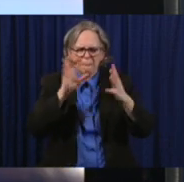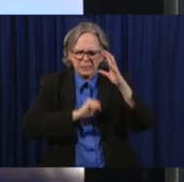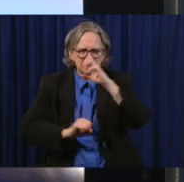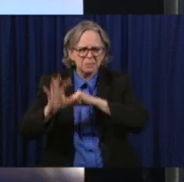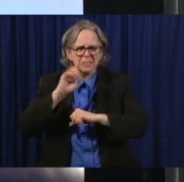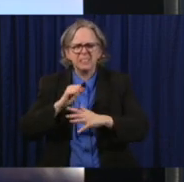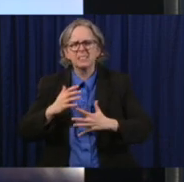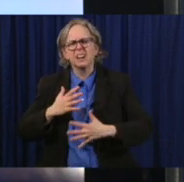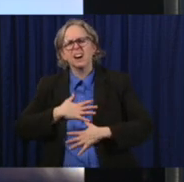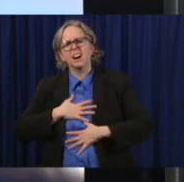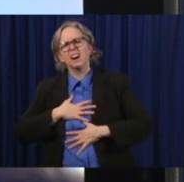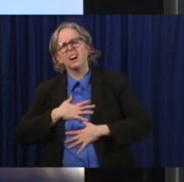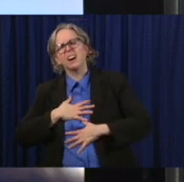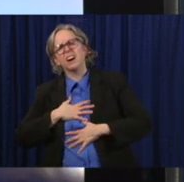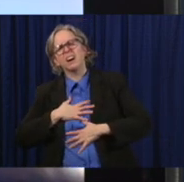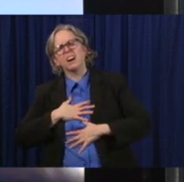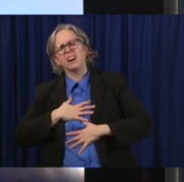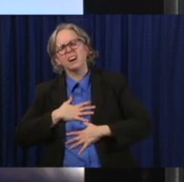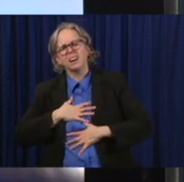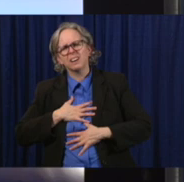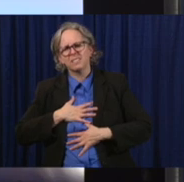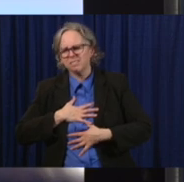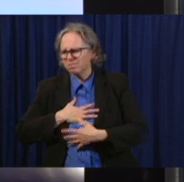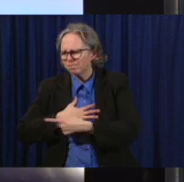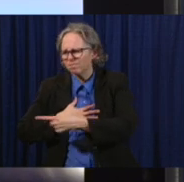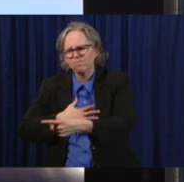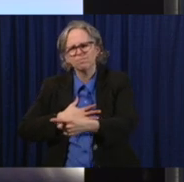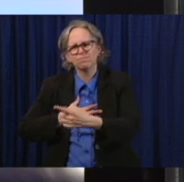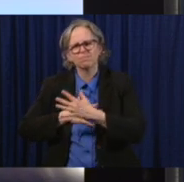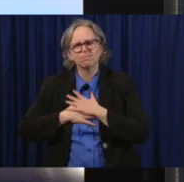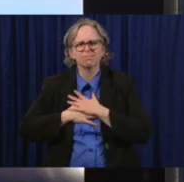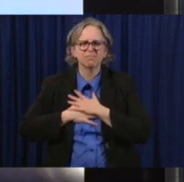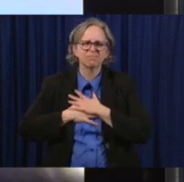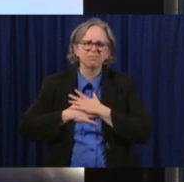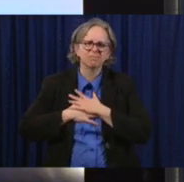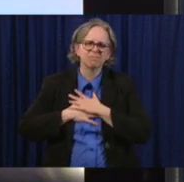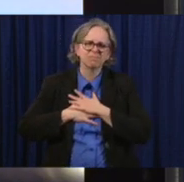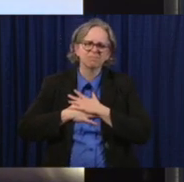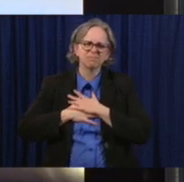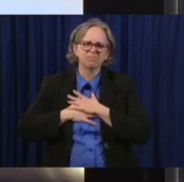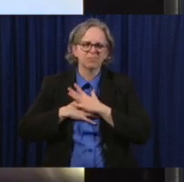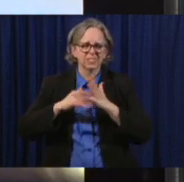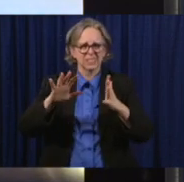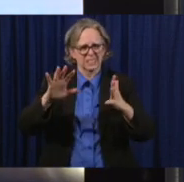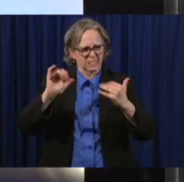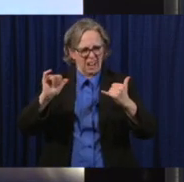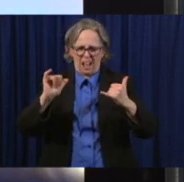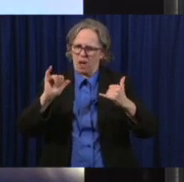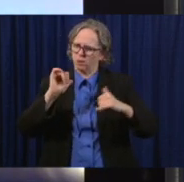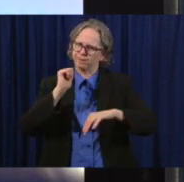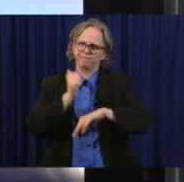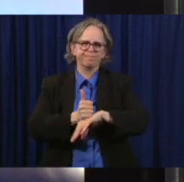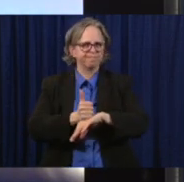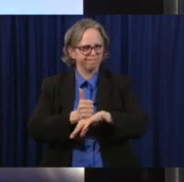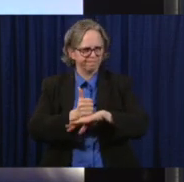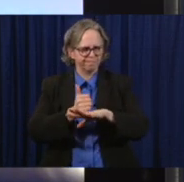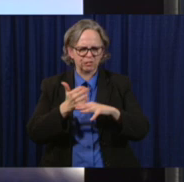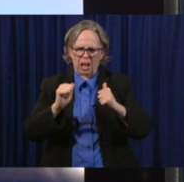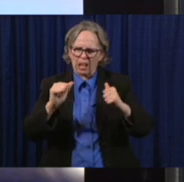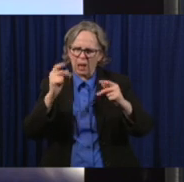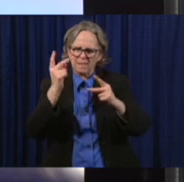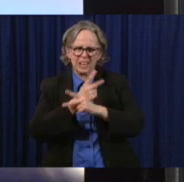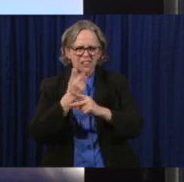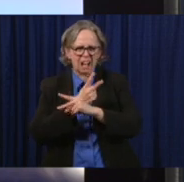You know, we have put in place and we have worked with many within the aging network to see if there are virtual